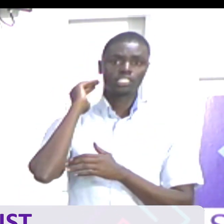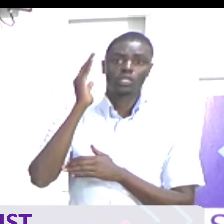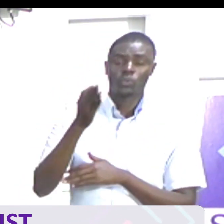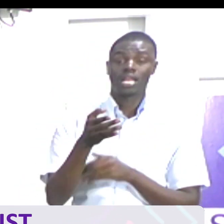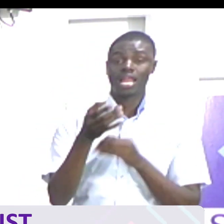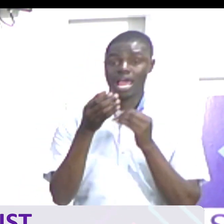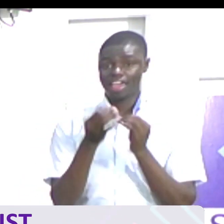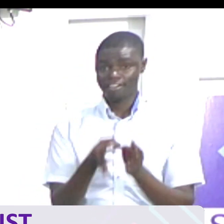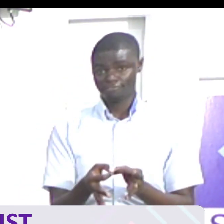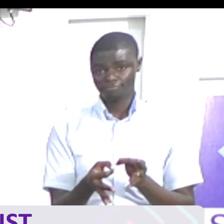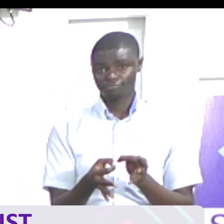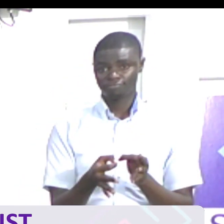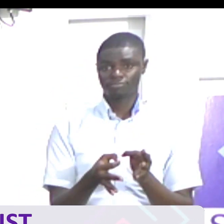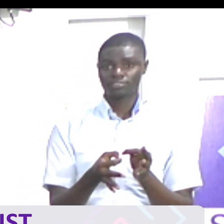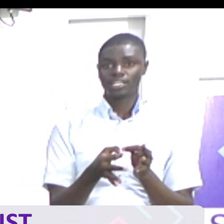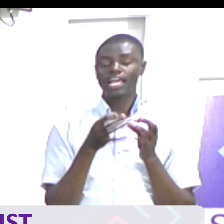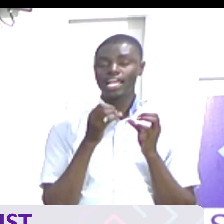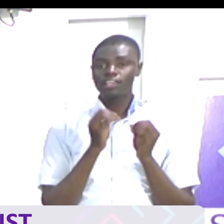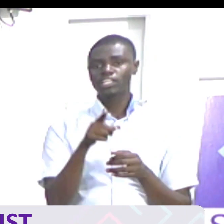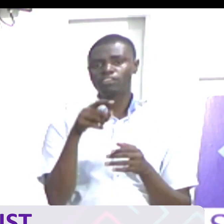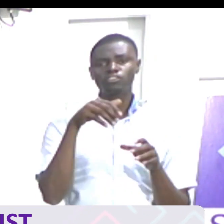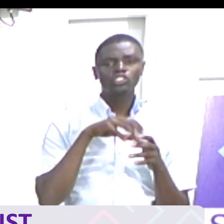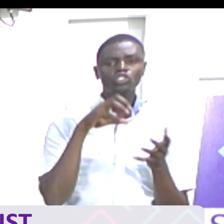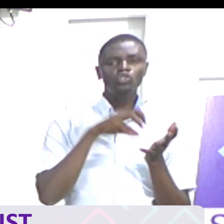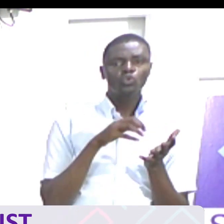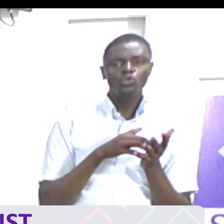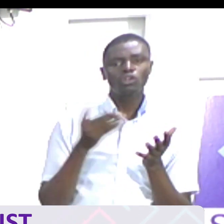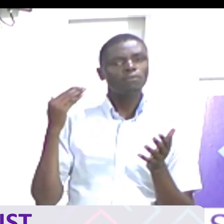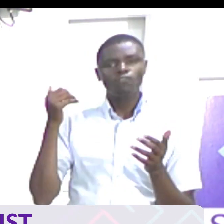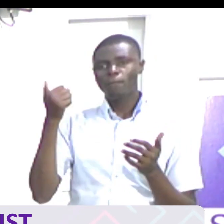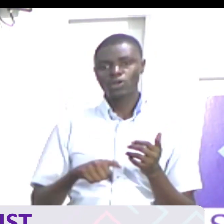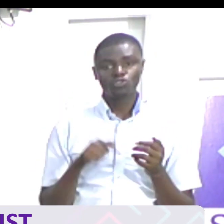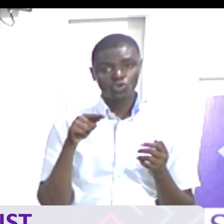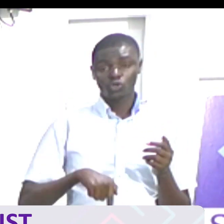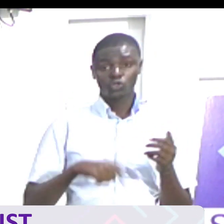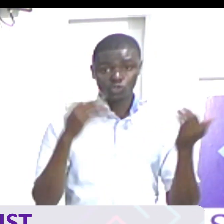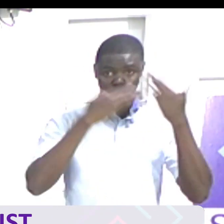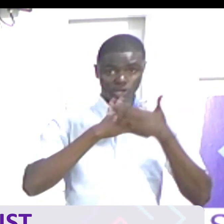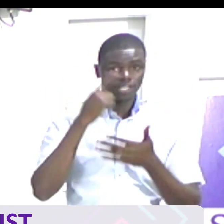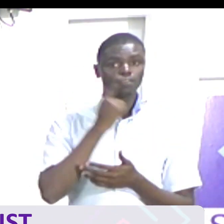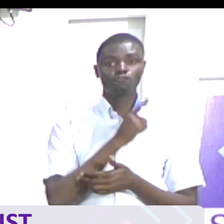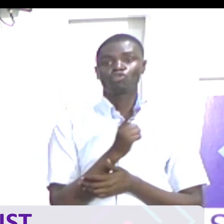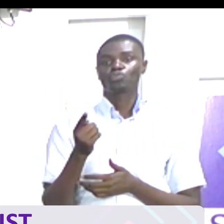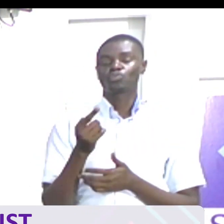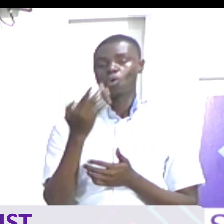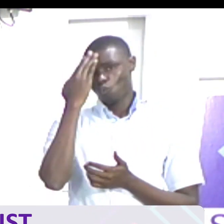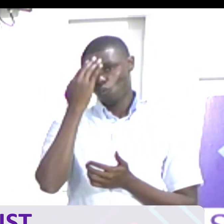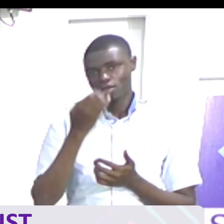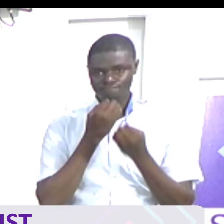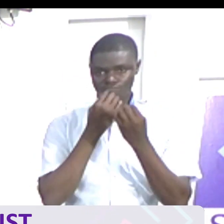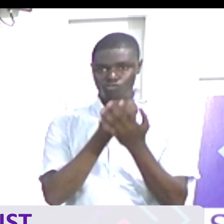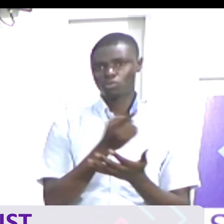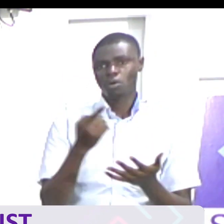Like about it, if you're not put in such a situation, of course, then tonight this segment is also for you. Because tena nikwambia, me what I do believe, when you